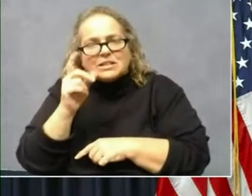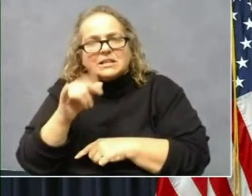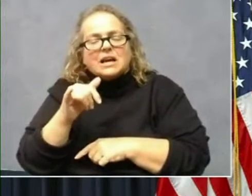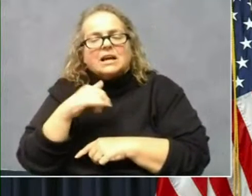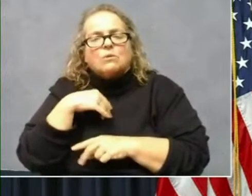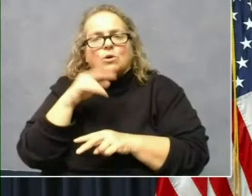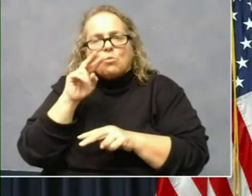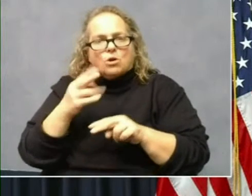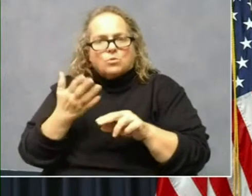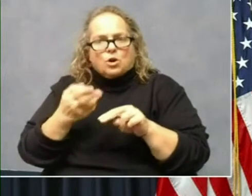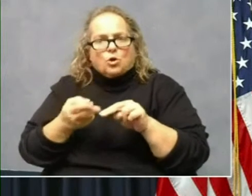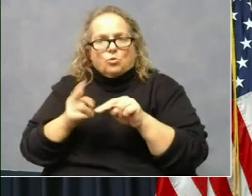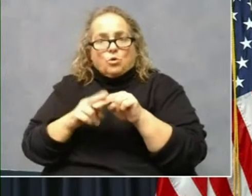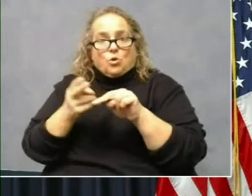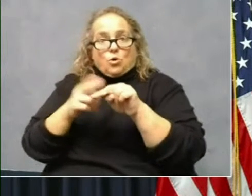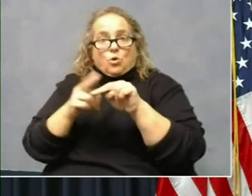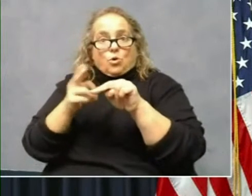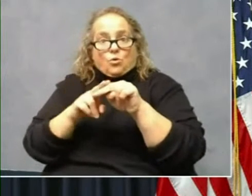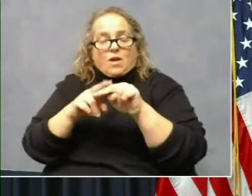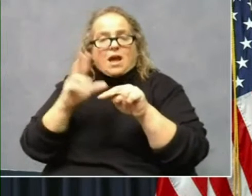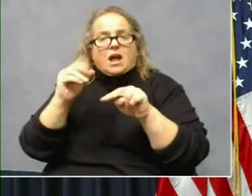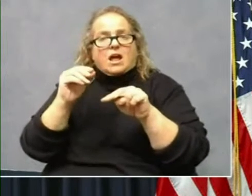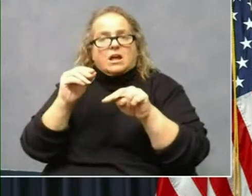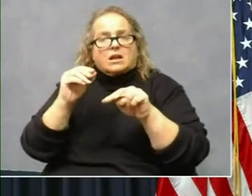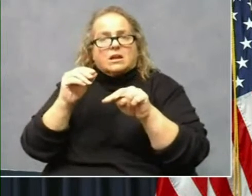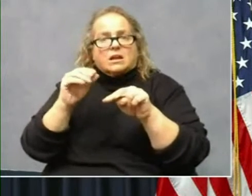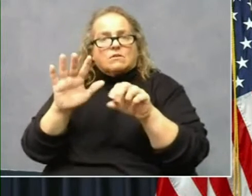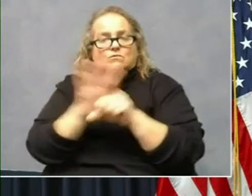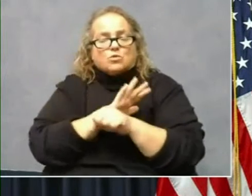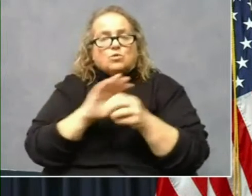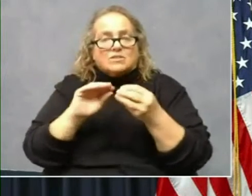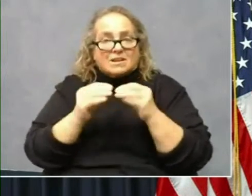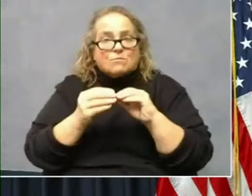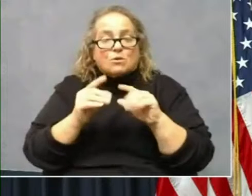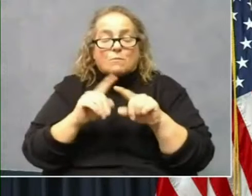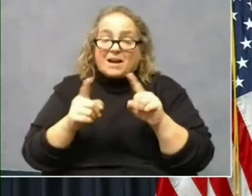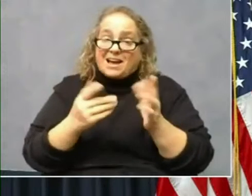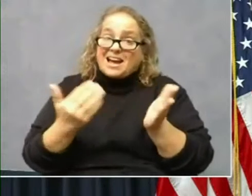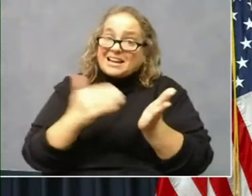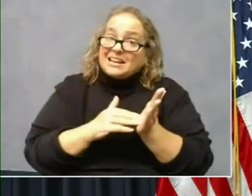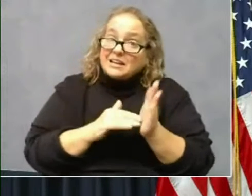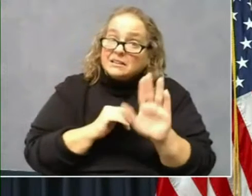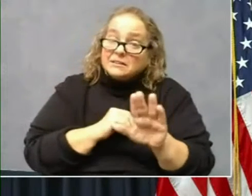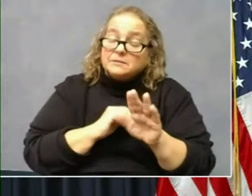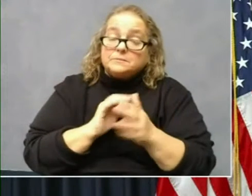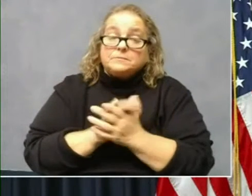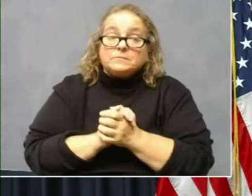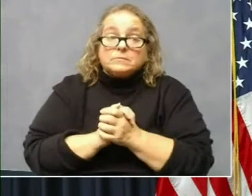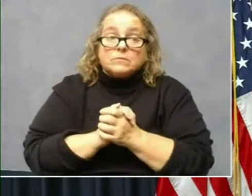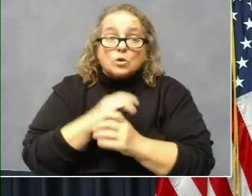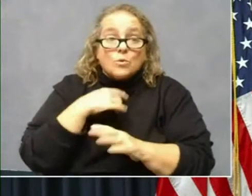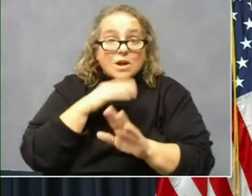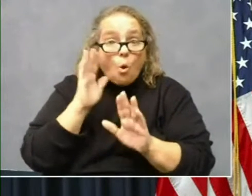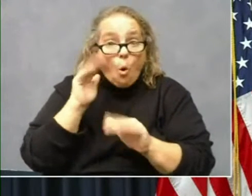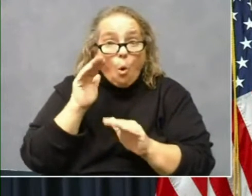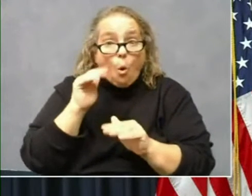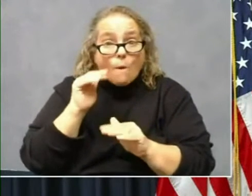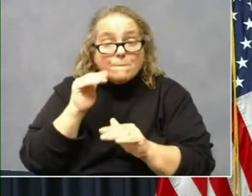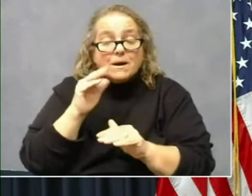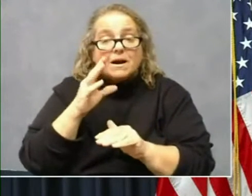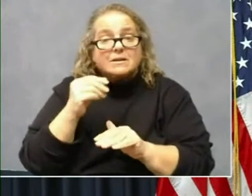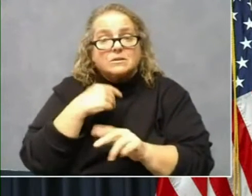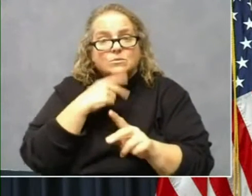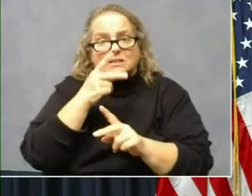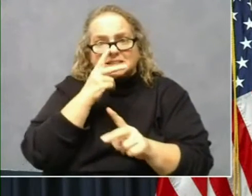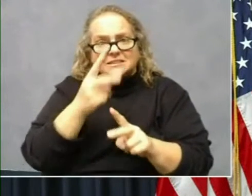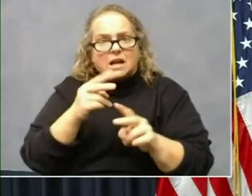overall number. And again, we hope that we are seeing the numbers leveling